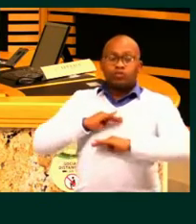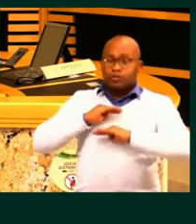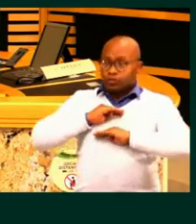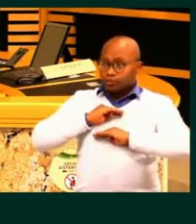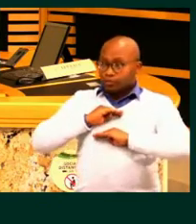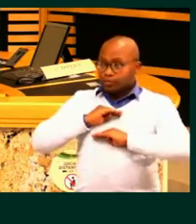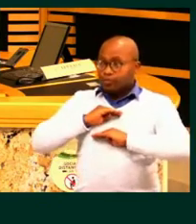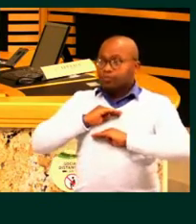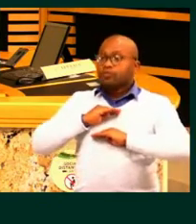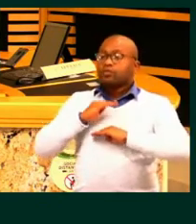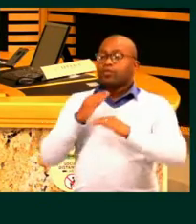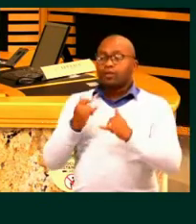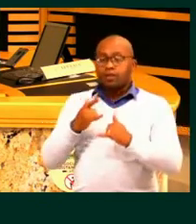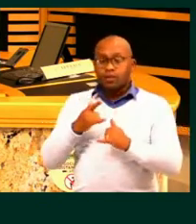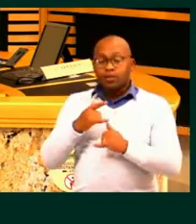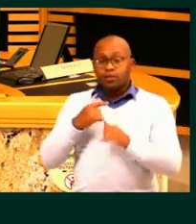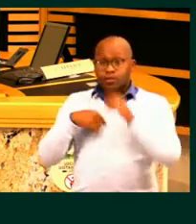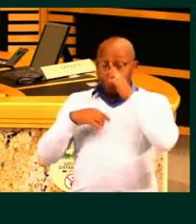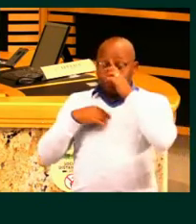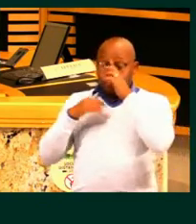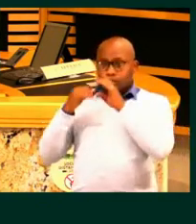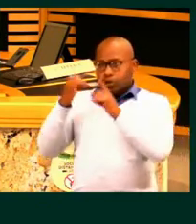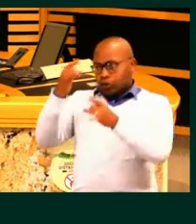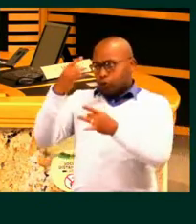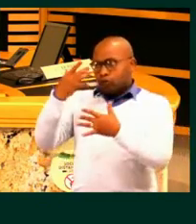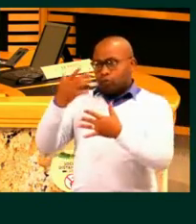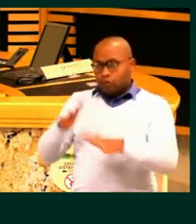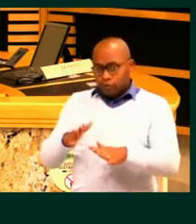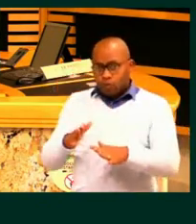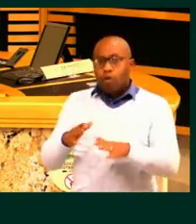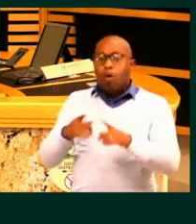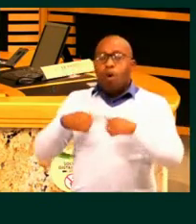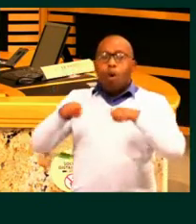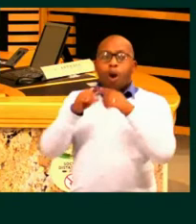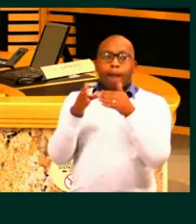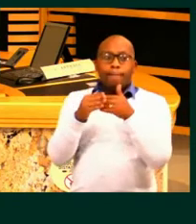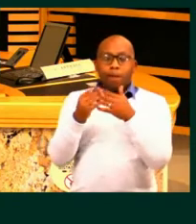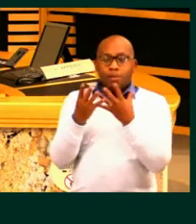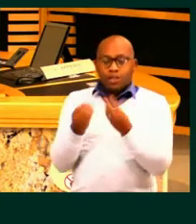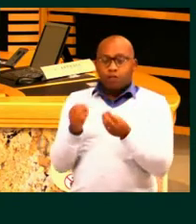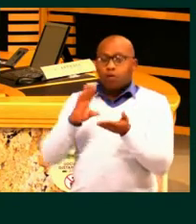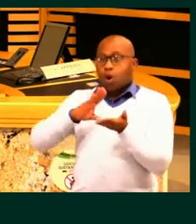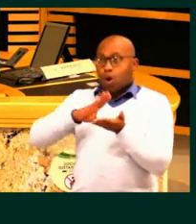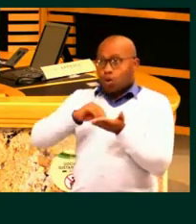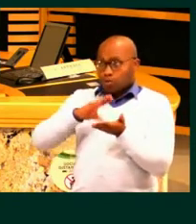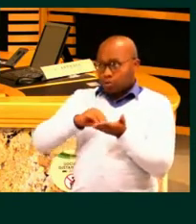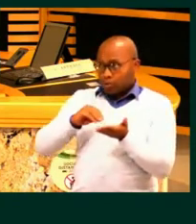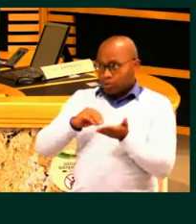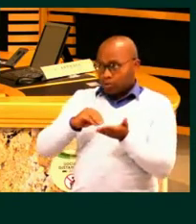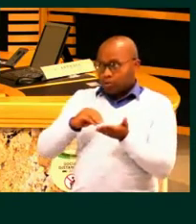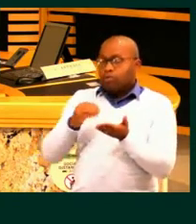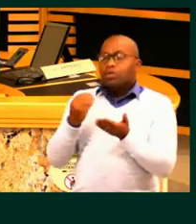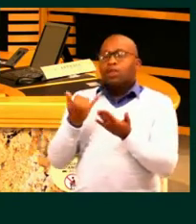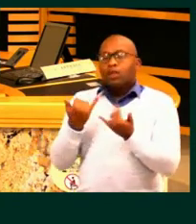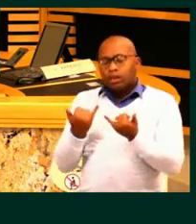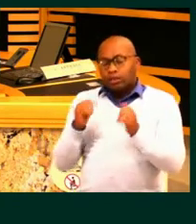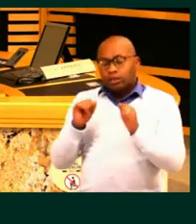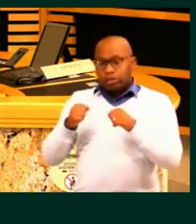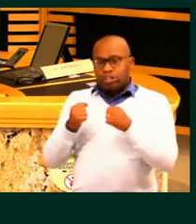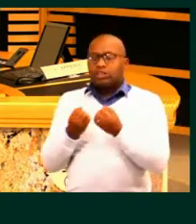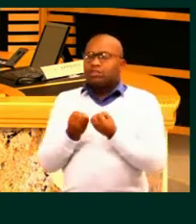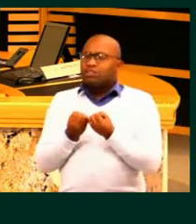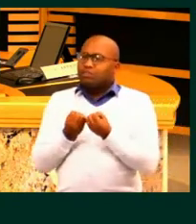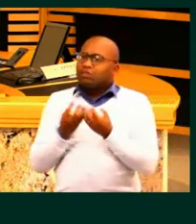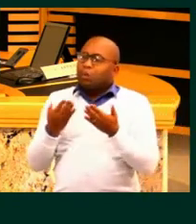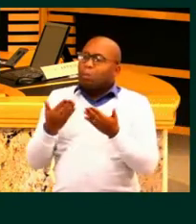the documentation responses were finished to the members except few glitches that we have identified but those